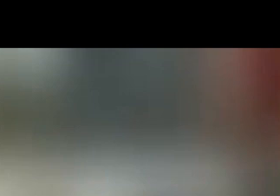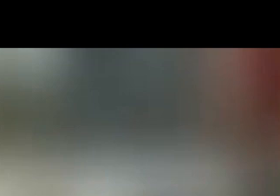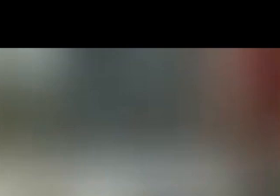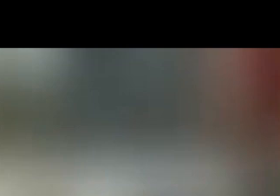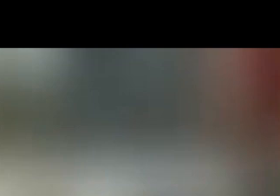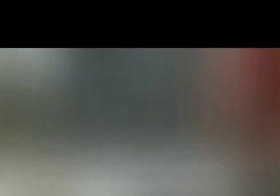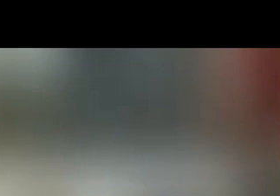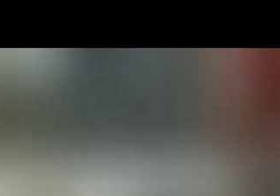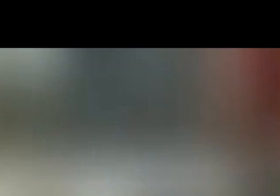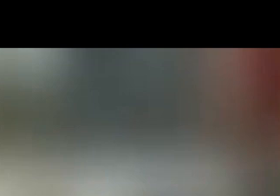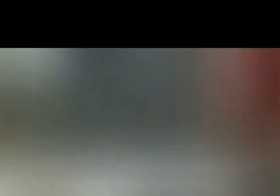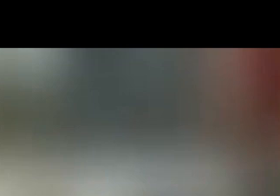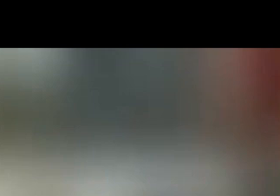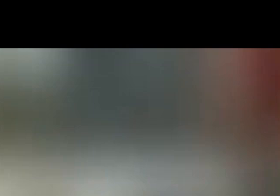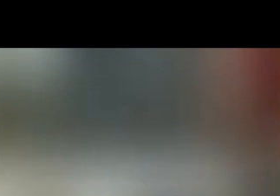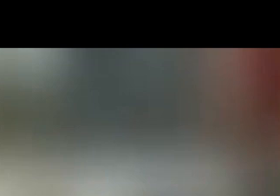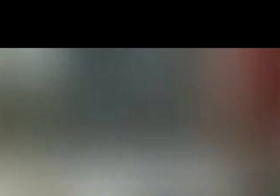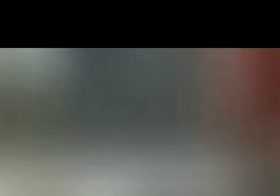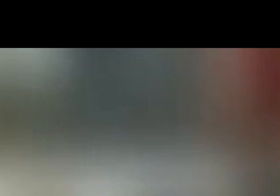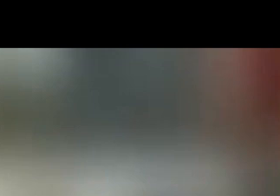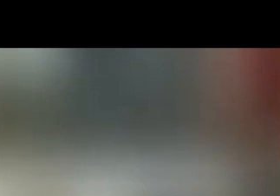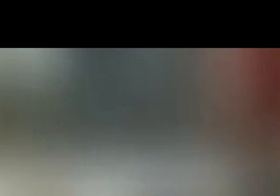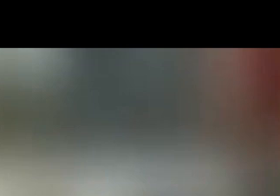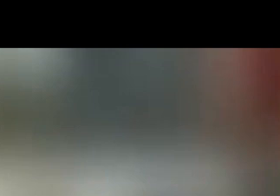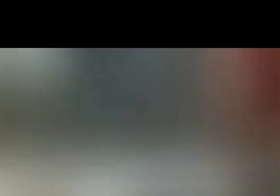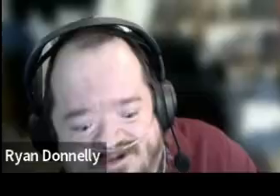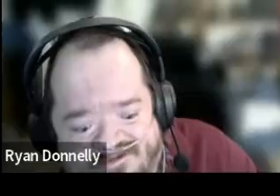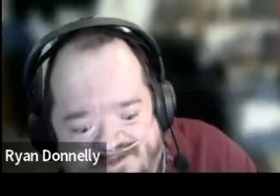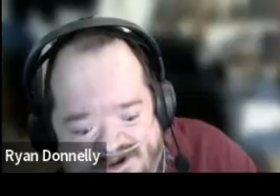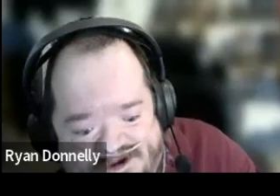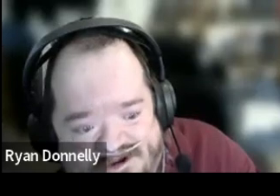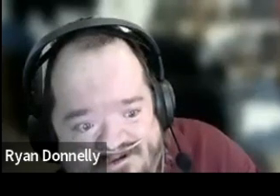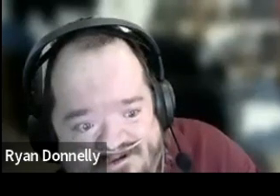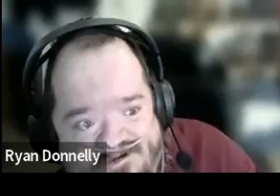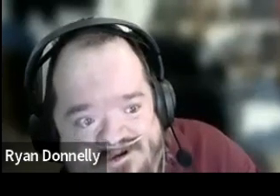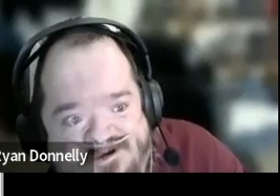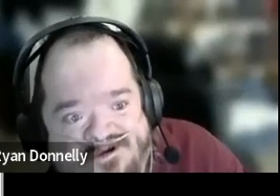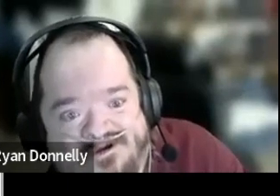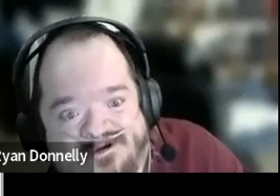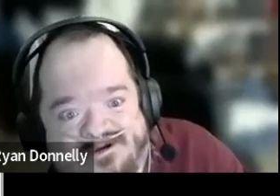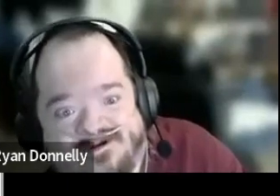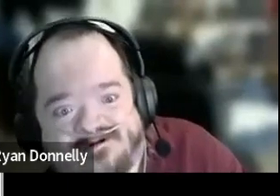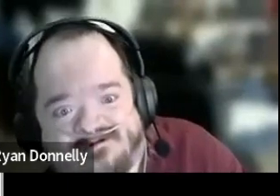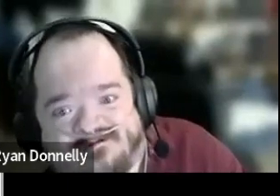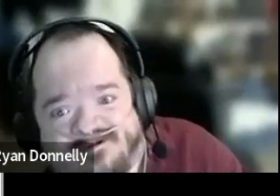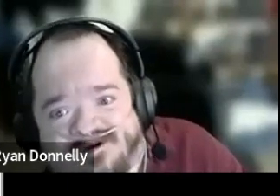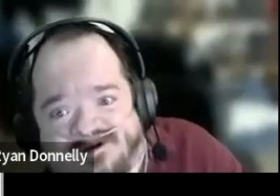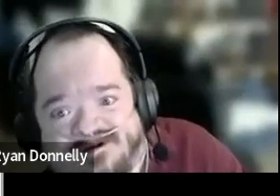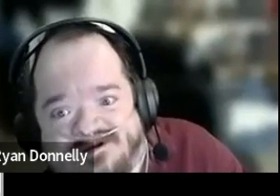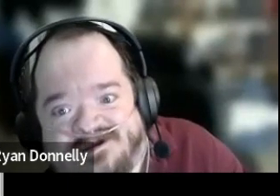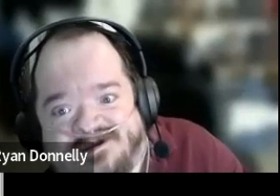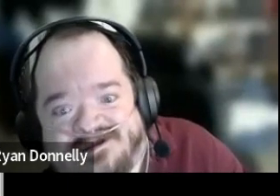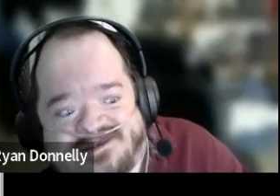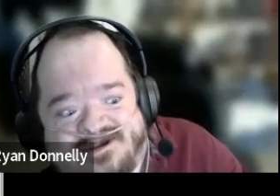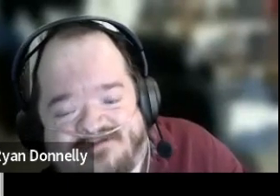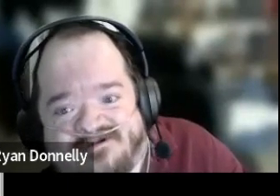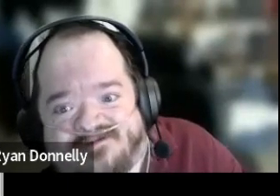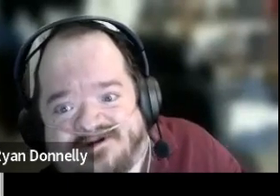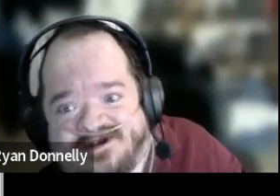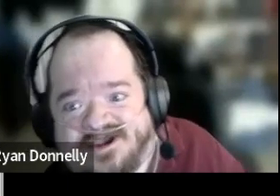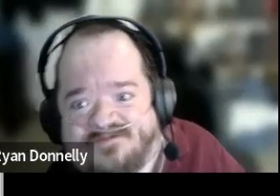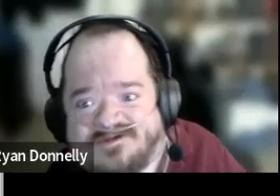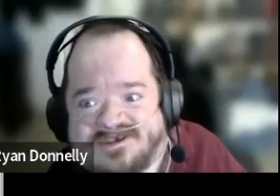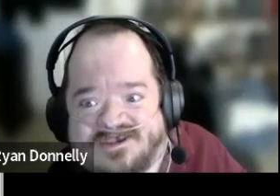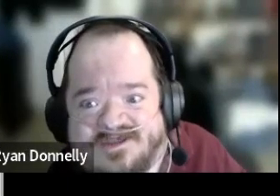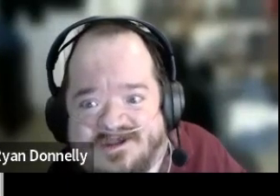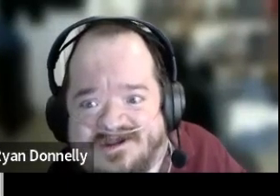that you can all follow along with me. All right. Is